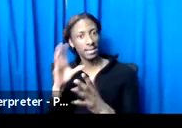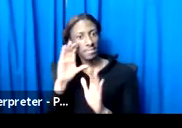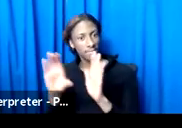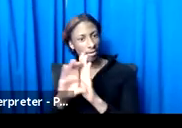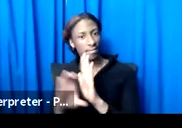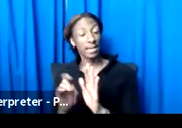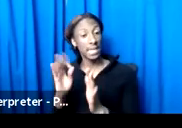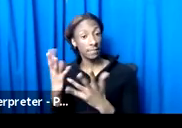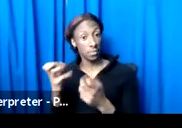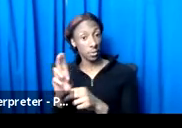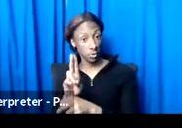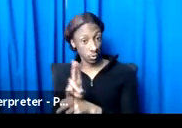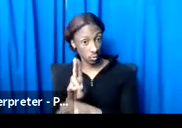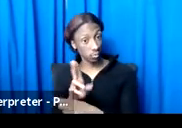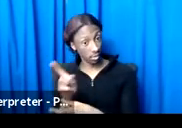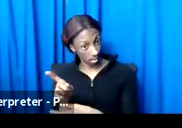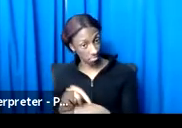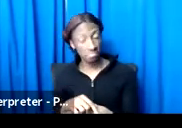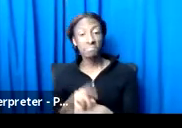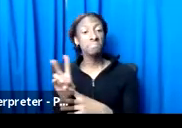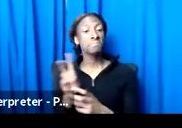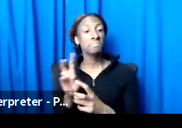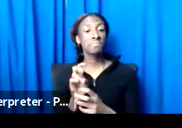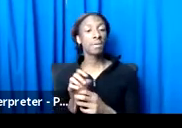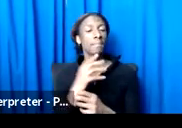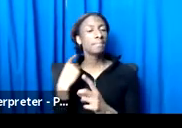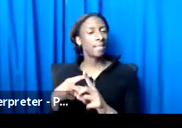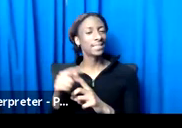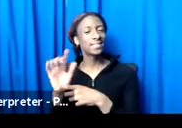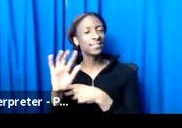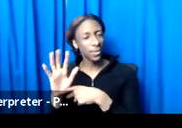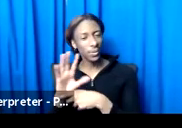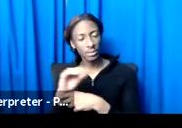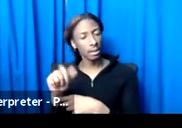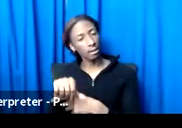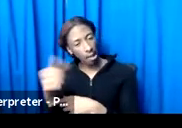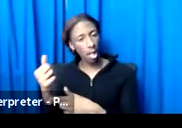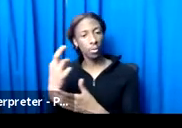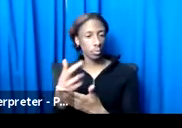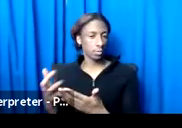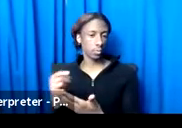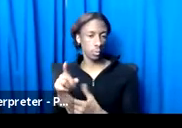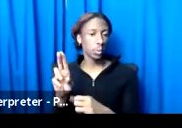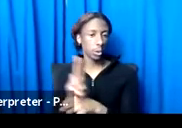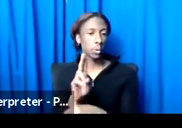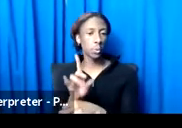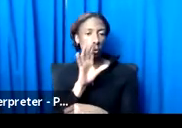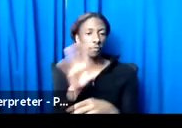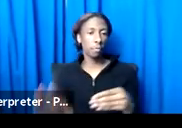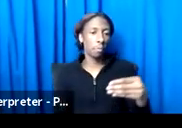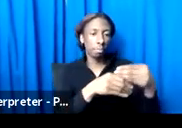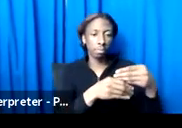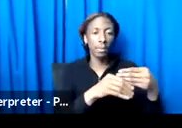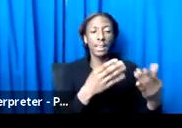use some of the ones that we have on that site, as well as videos and many more other resources that you can use to supplement the materials